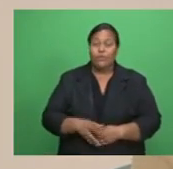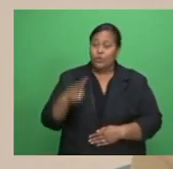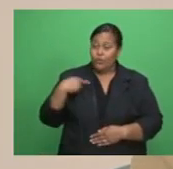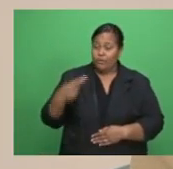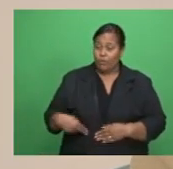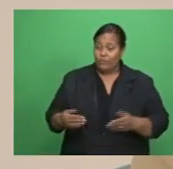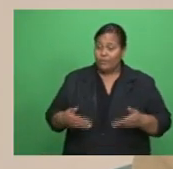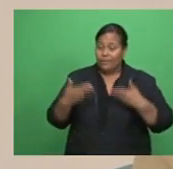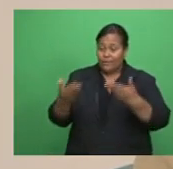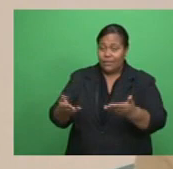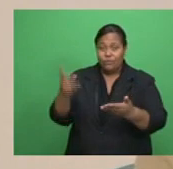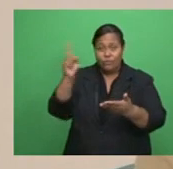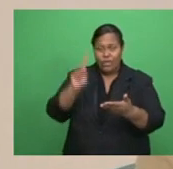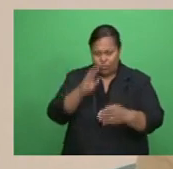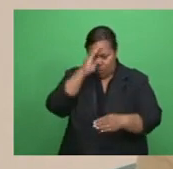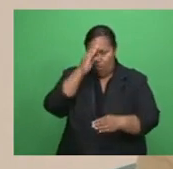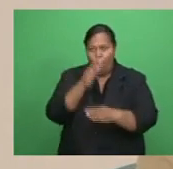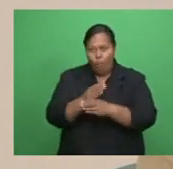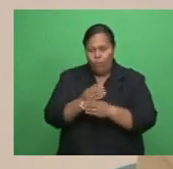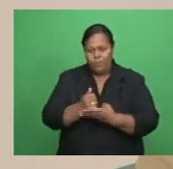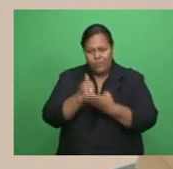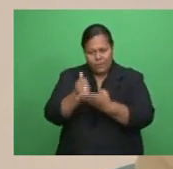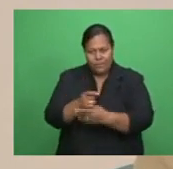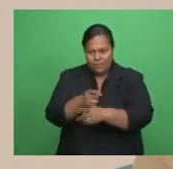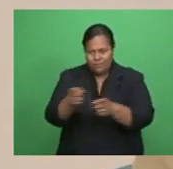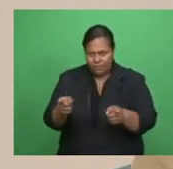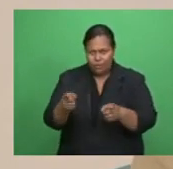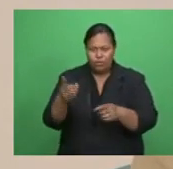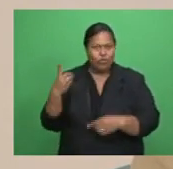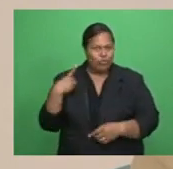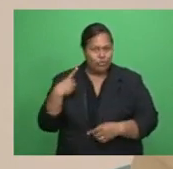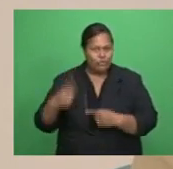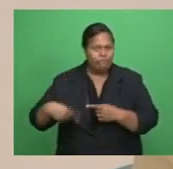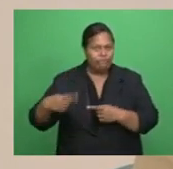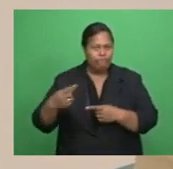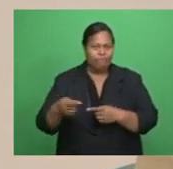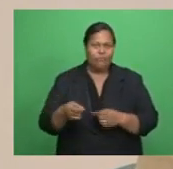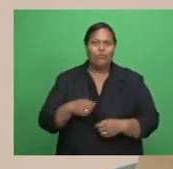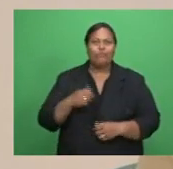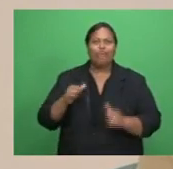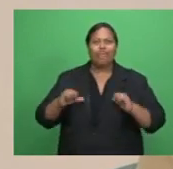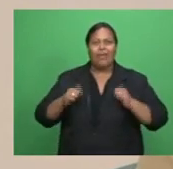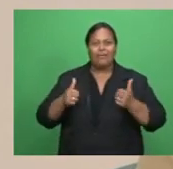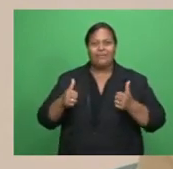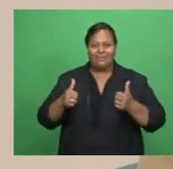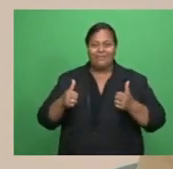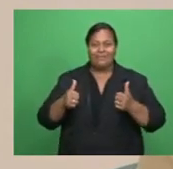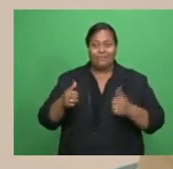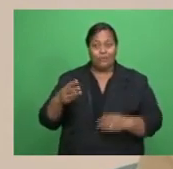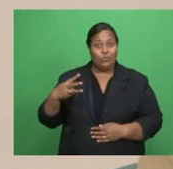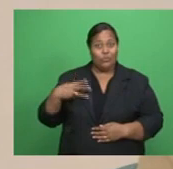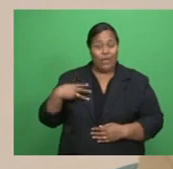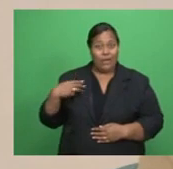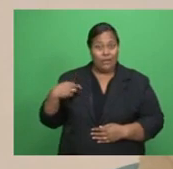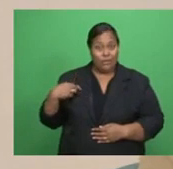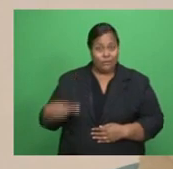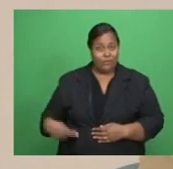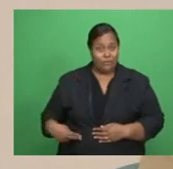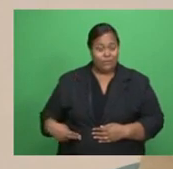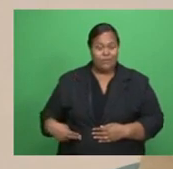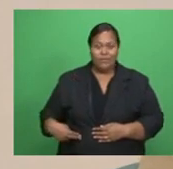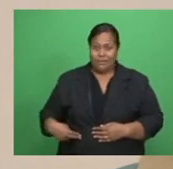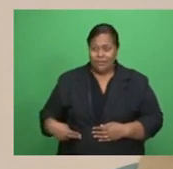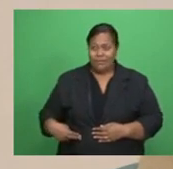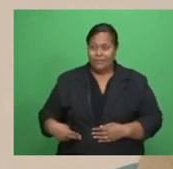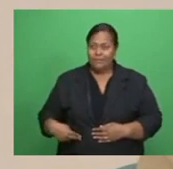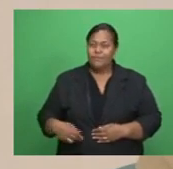with the hope that it will assist you in carrying out your duties diligently and with pride. And when you wear these uniforms, ladies and gentlemen, you're not